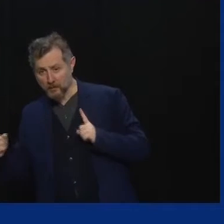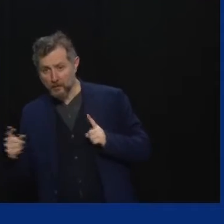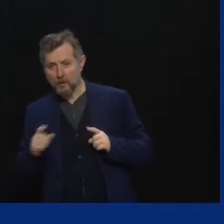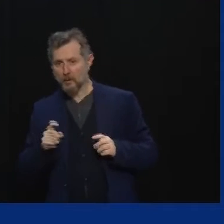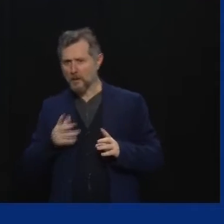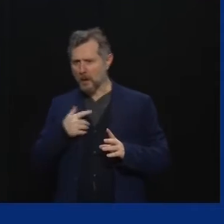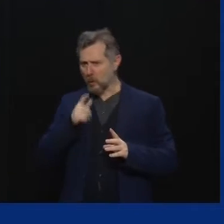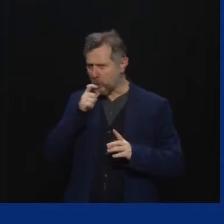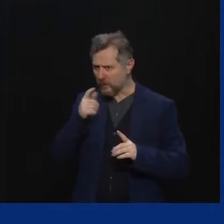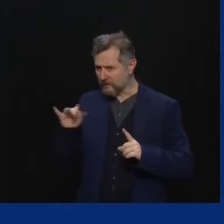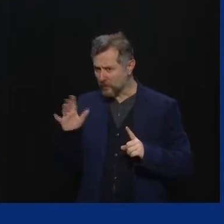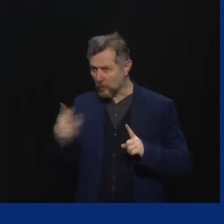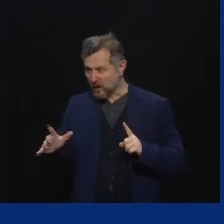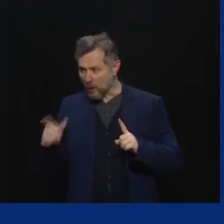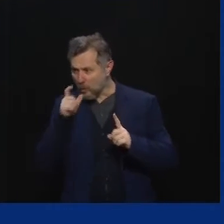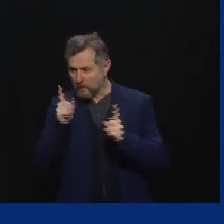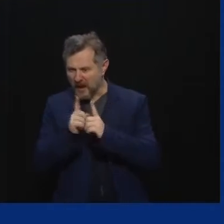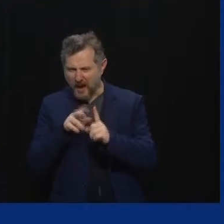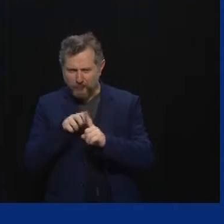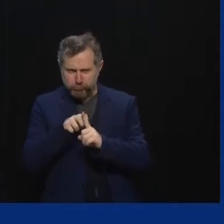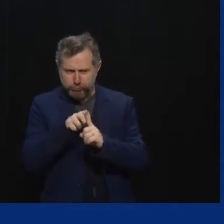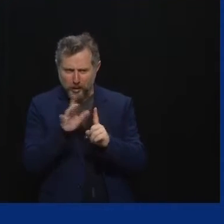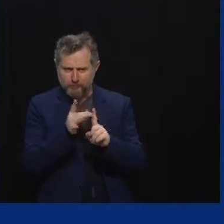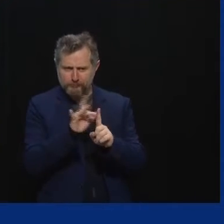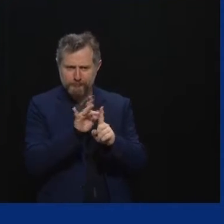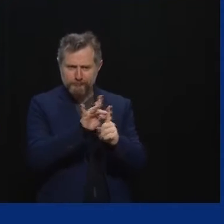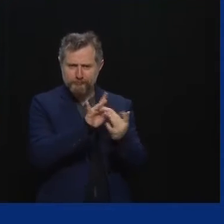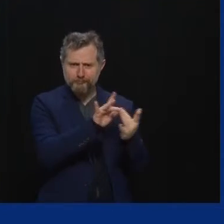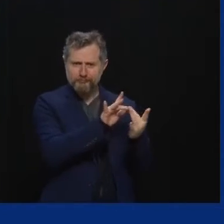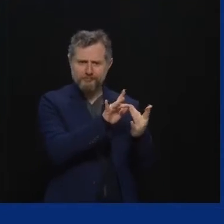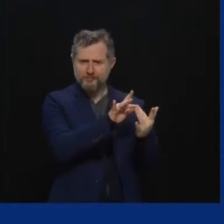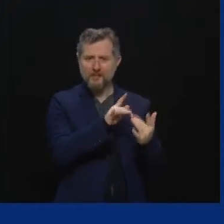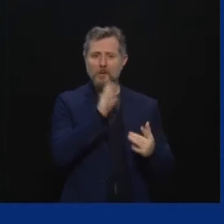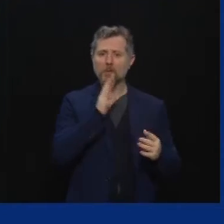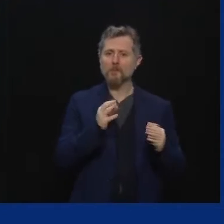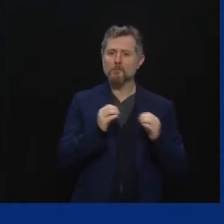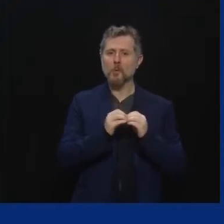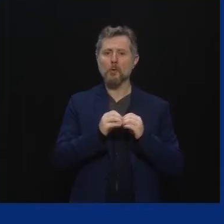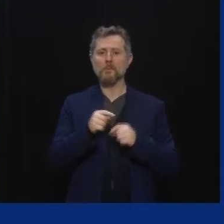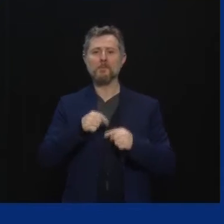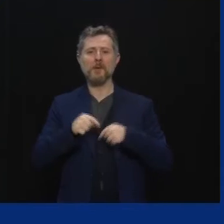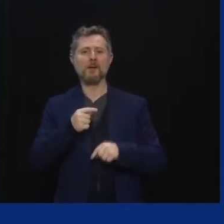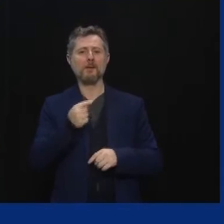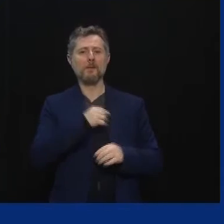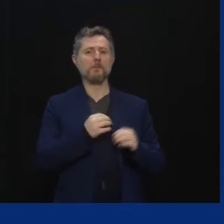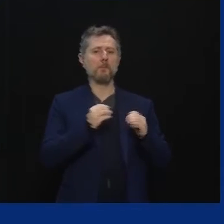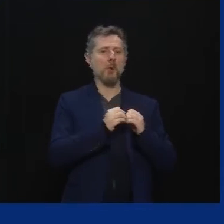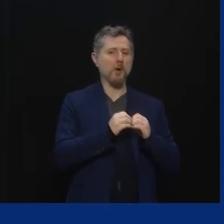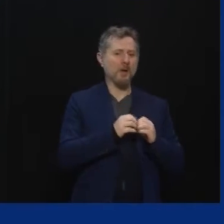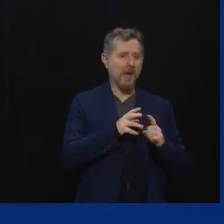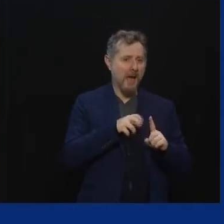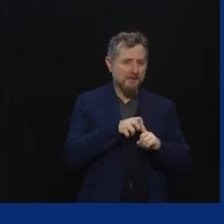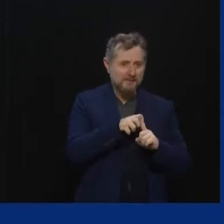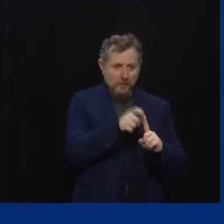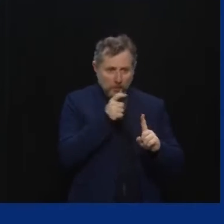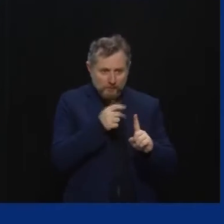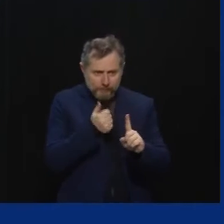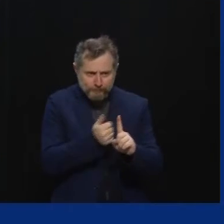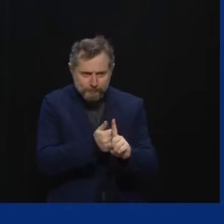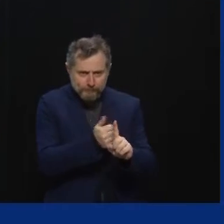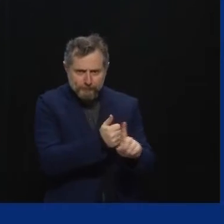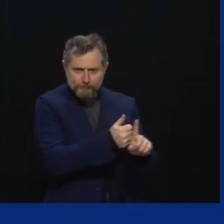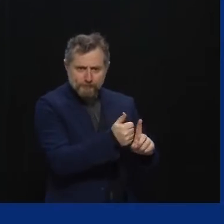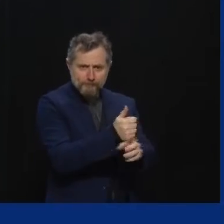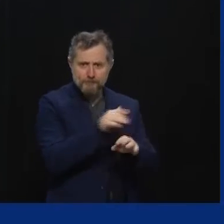contact tracing as well. That wasn't as necessary as more people got vaccinated, but now we have to understand as more information comes out. Again, there's